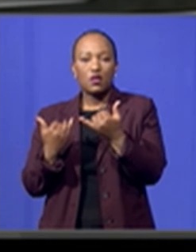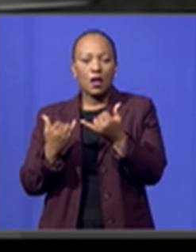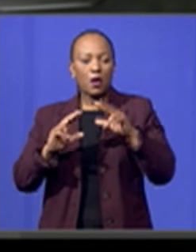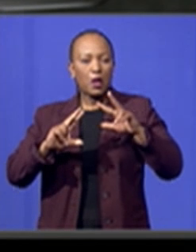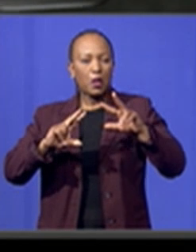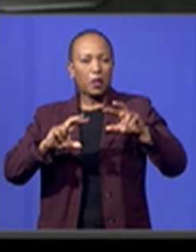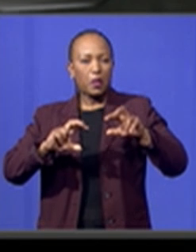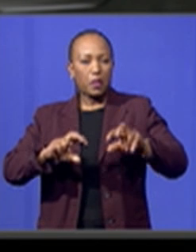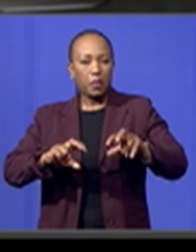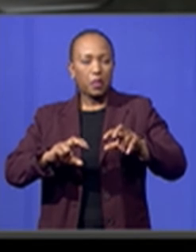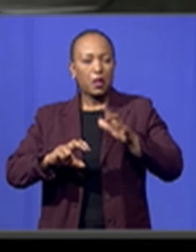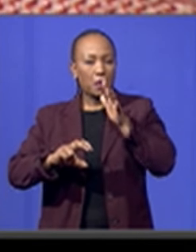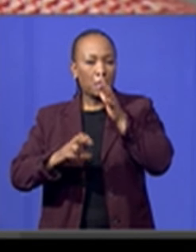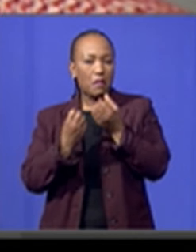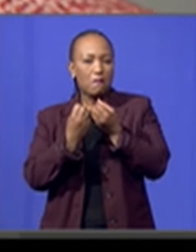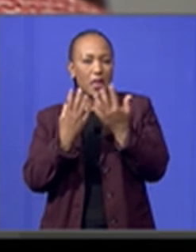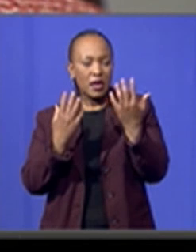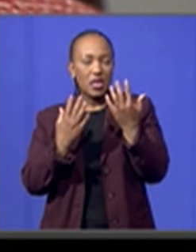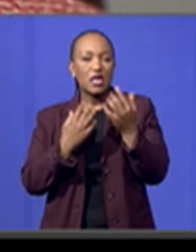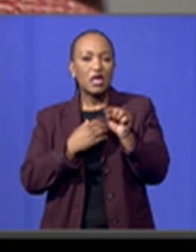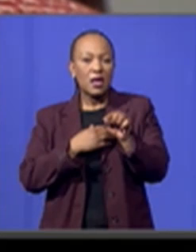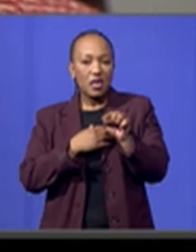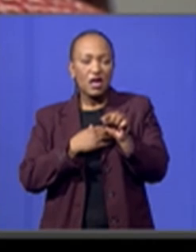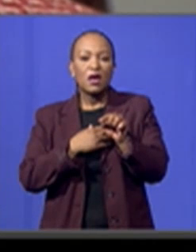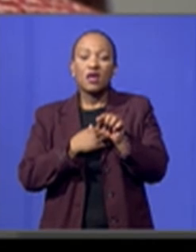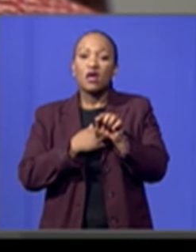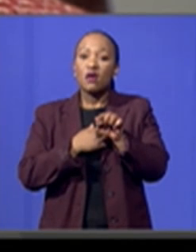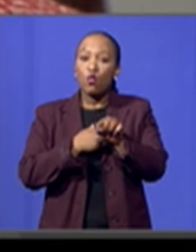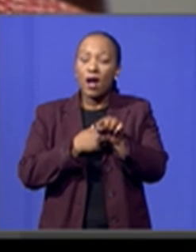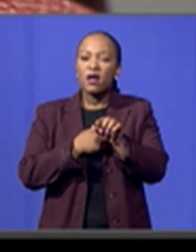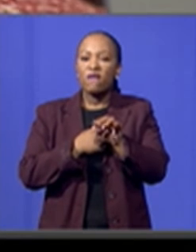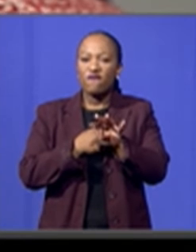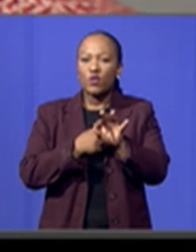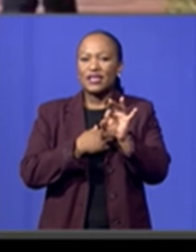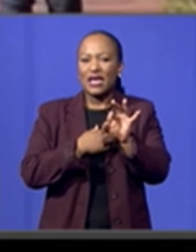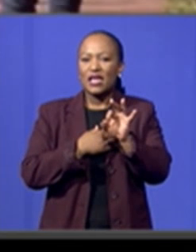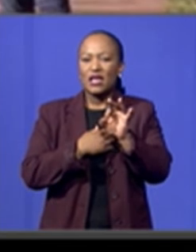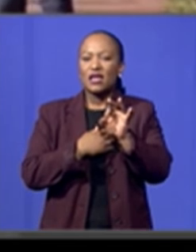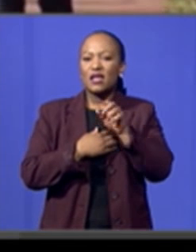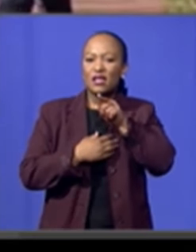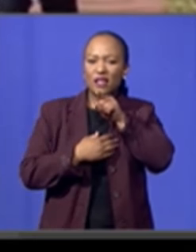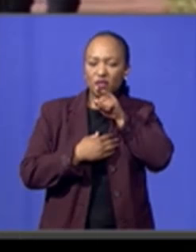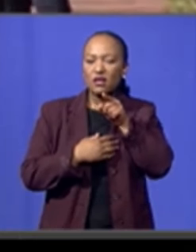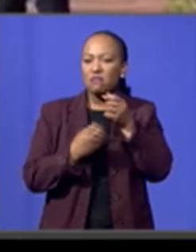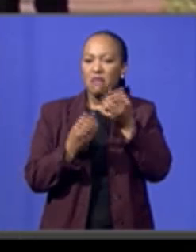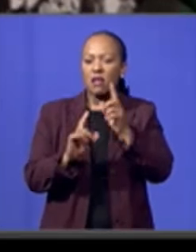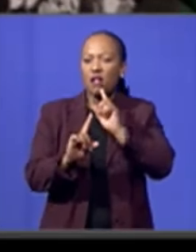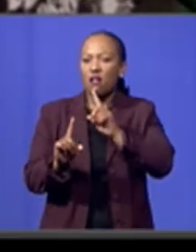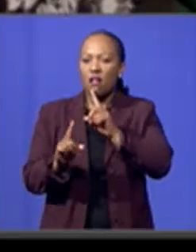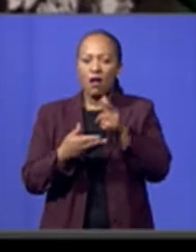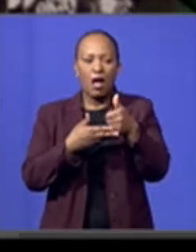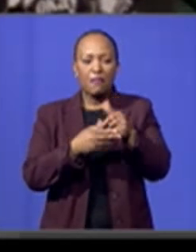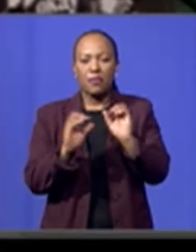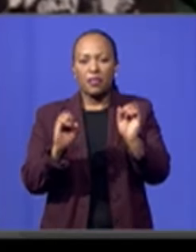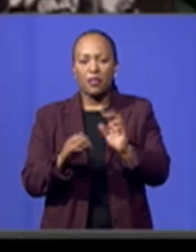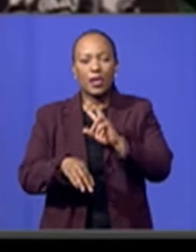dikopo di feta dikete di le 43 tsa baithuti di sa arabiwa ka ntlha ya fa NSFAS e ne e santse e tlhoka go